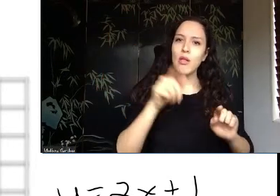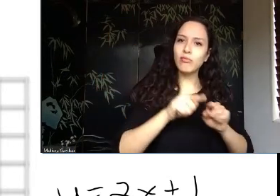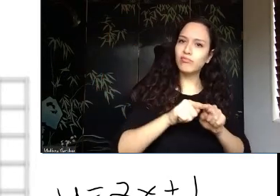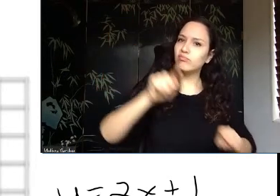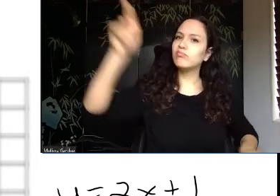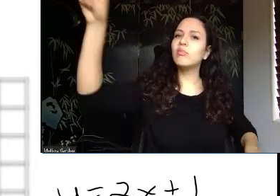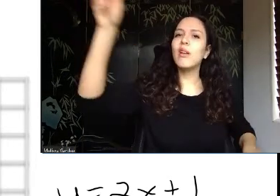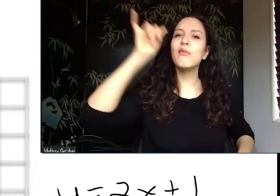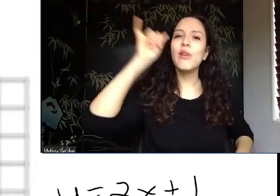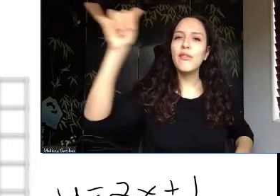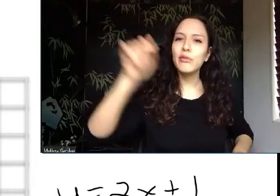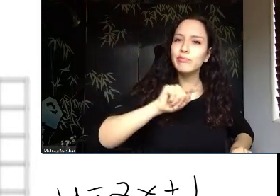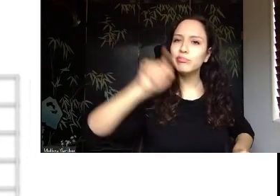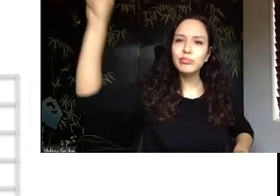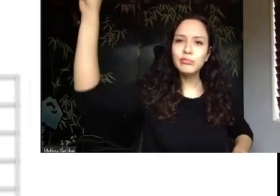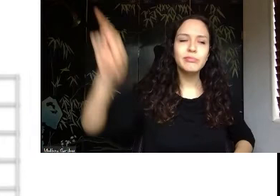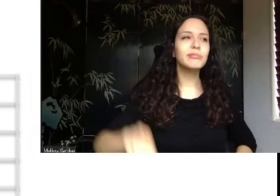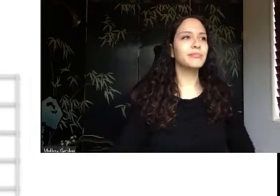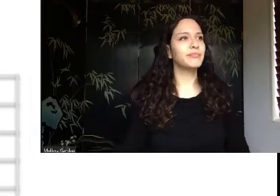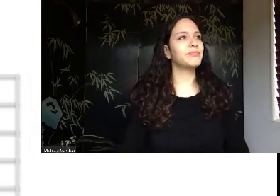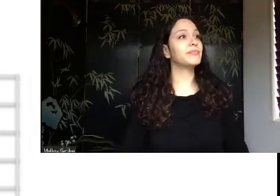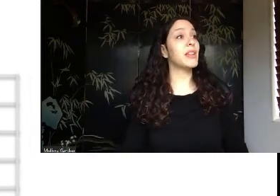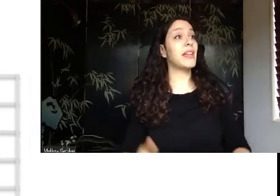All right, next slide.